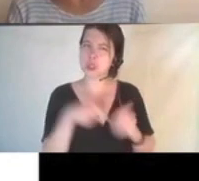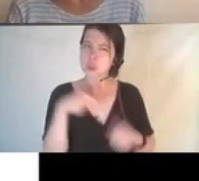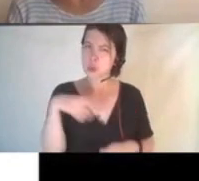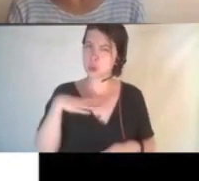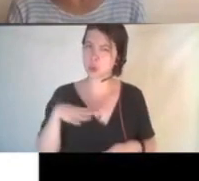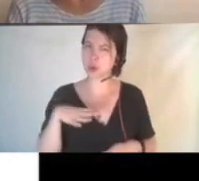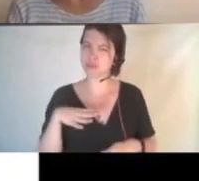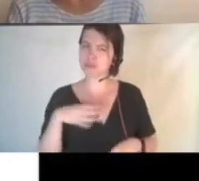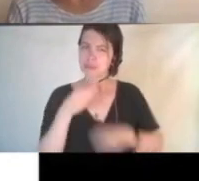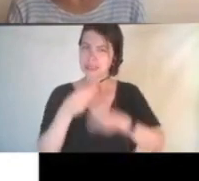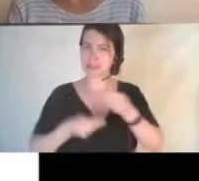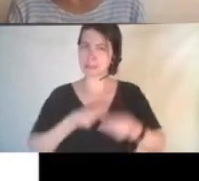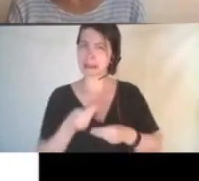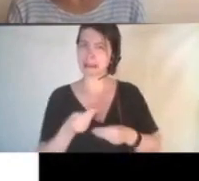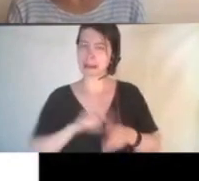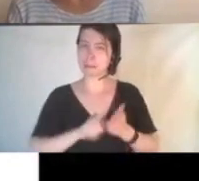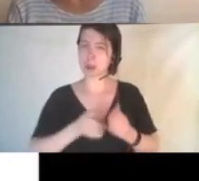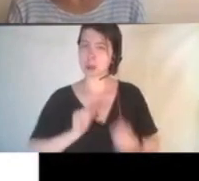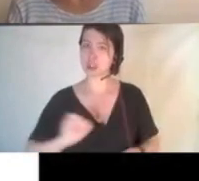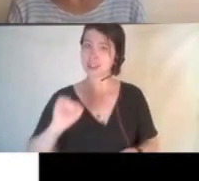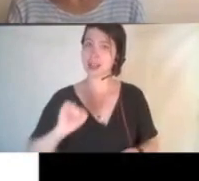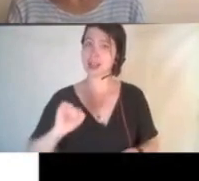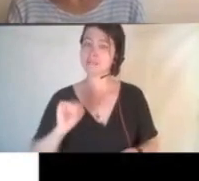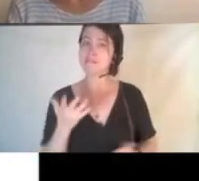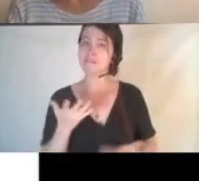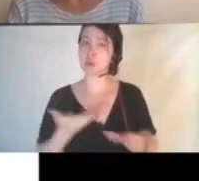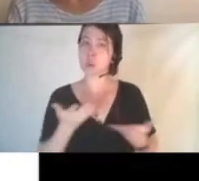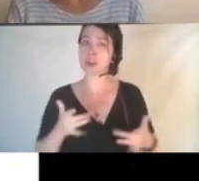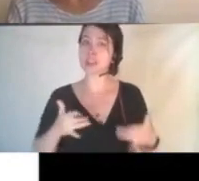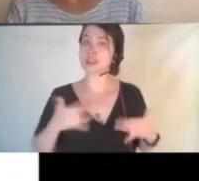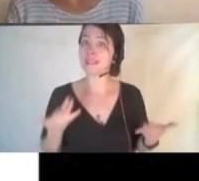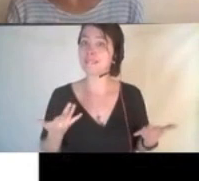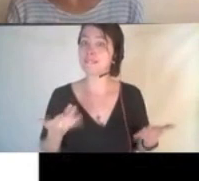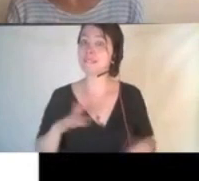little bit about yourself? Where do you live, your family? Okay.